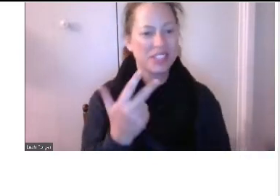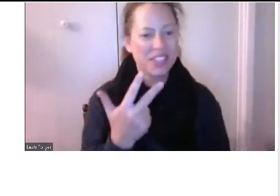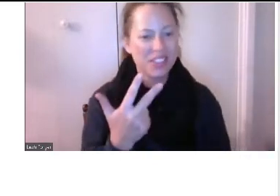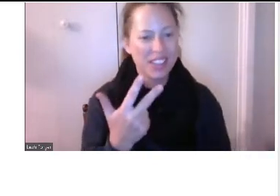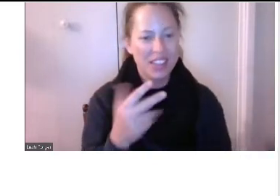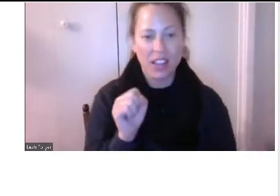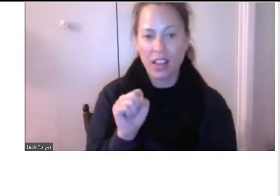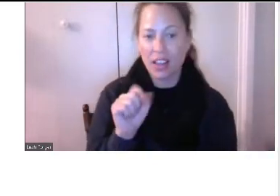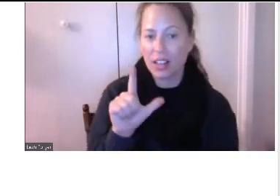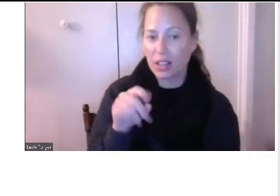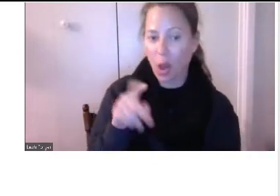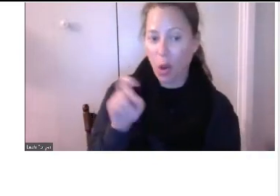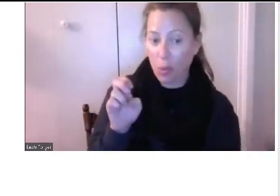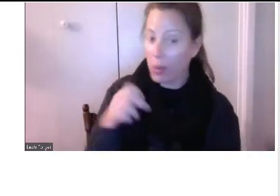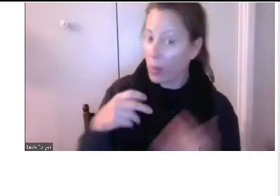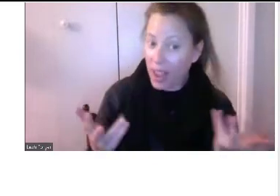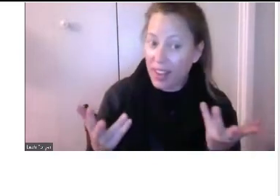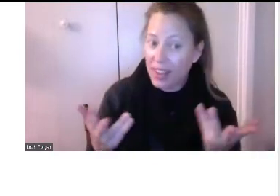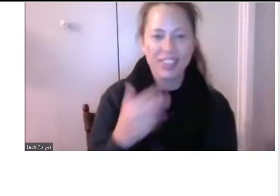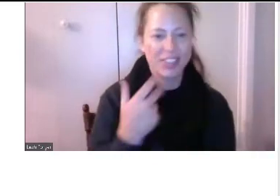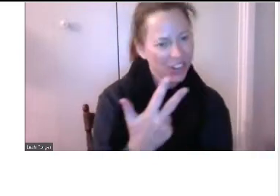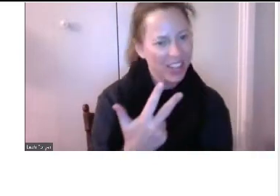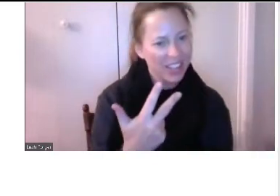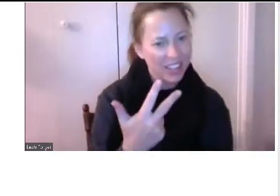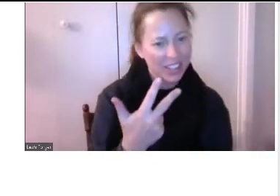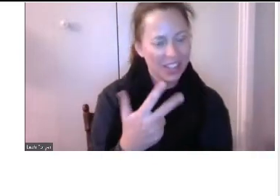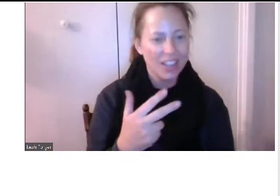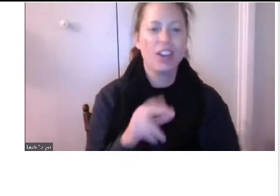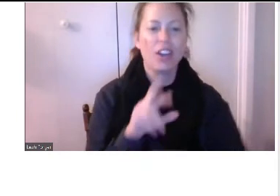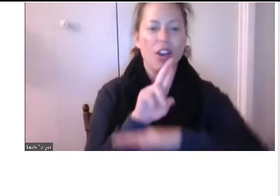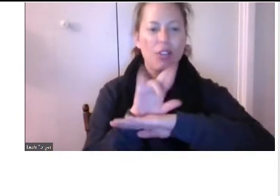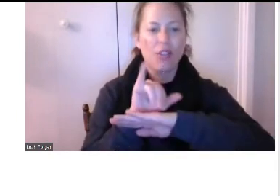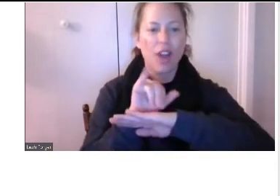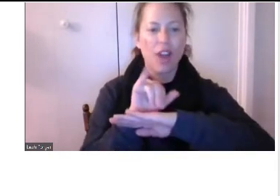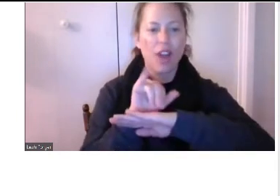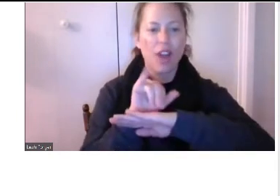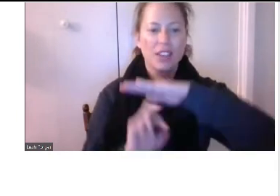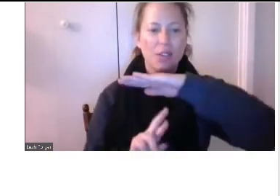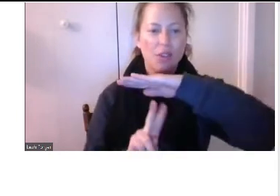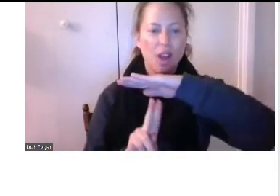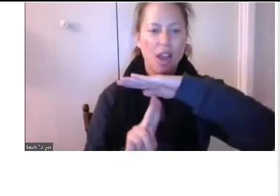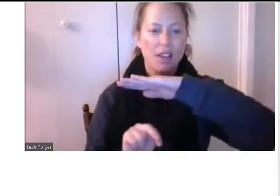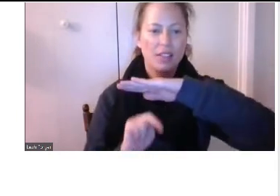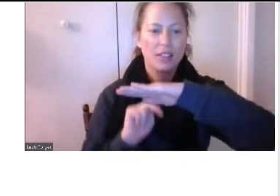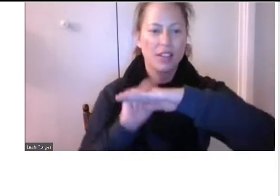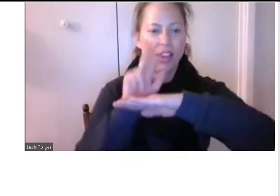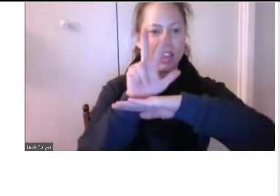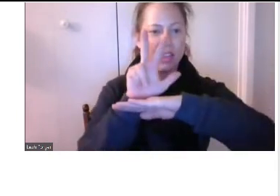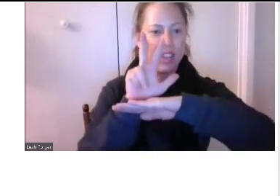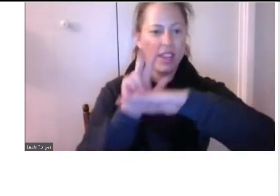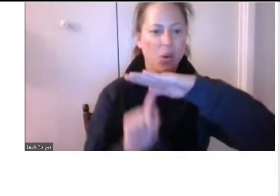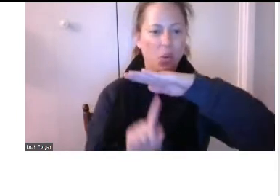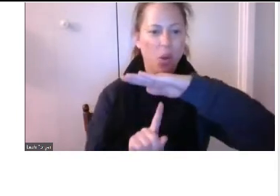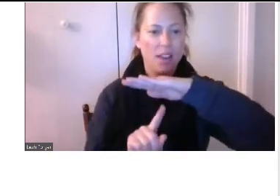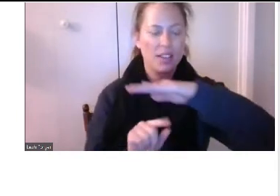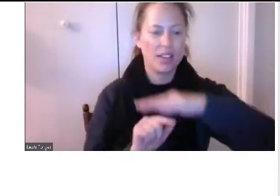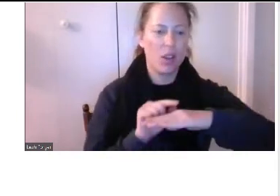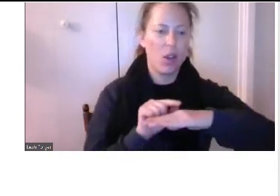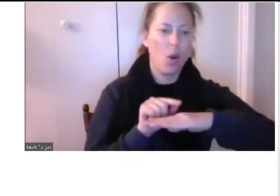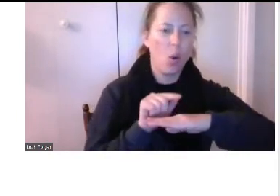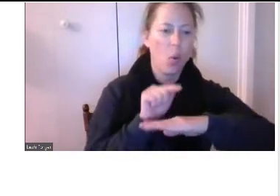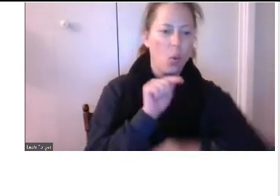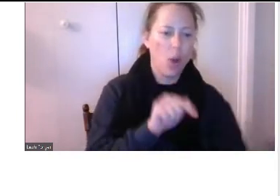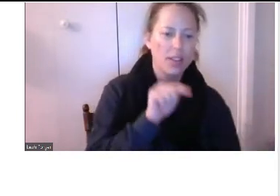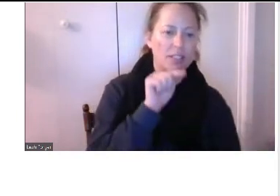2 points is 3. Rise over run, up 3 over 1. That's my